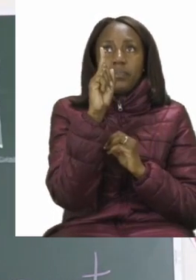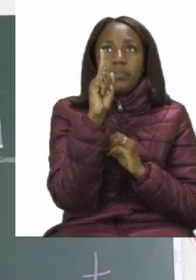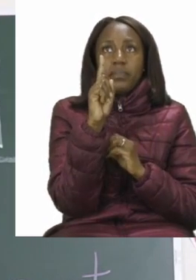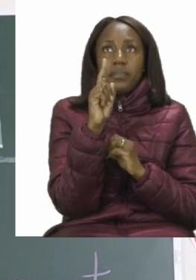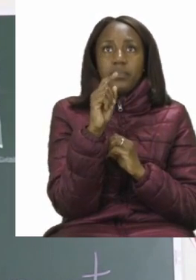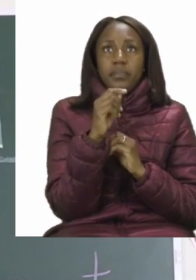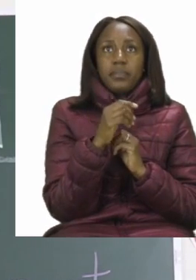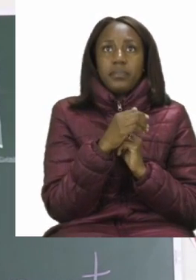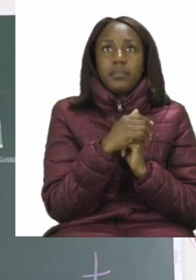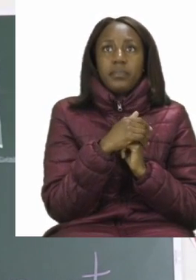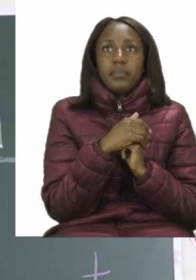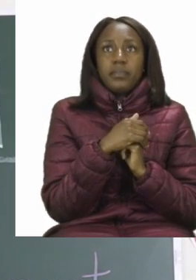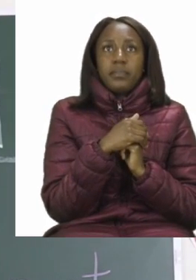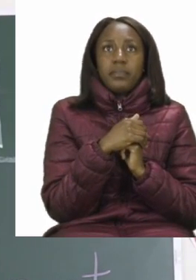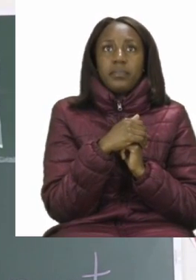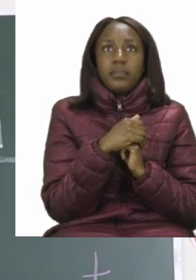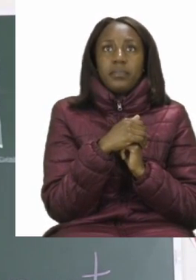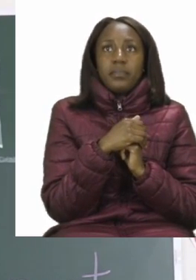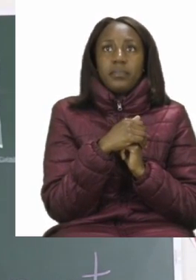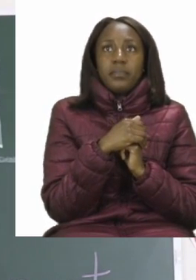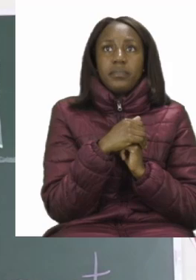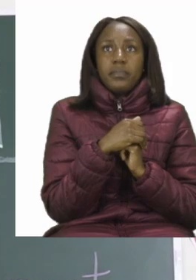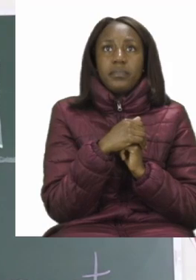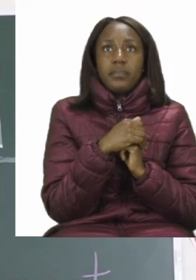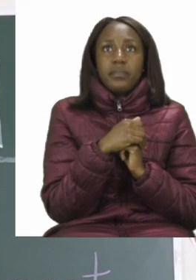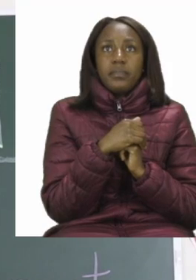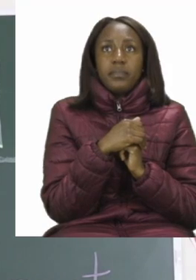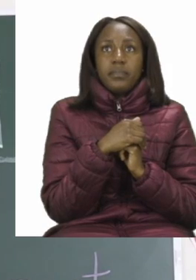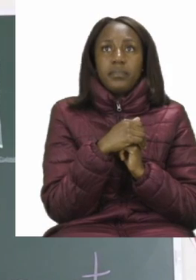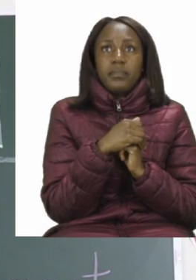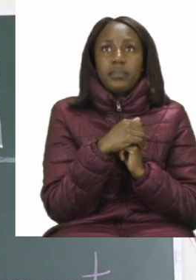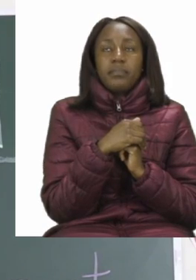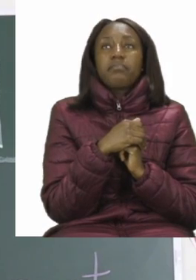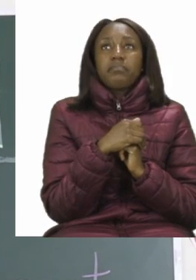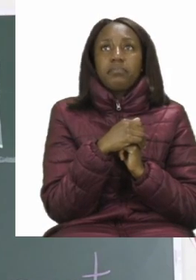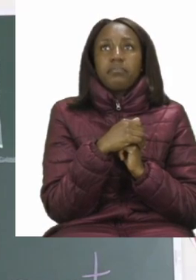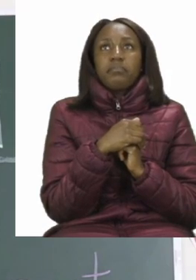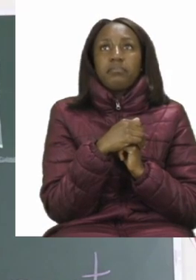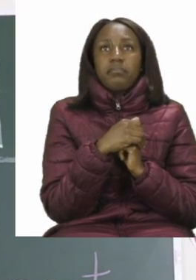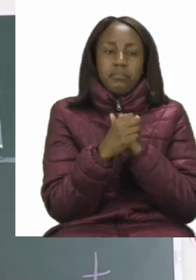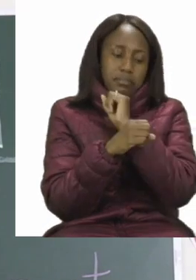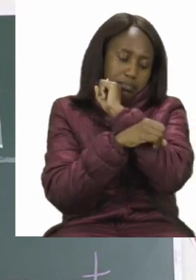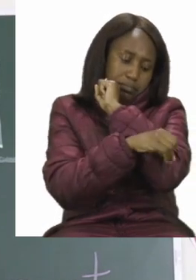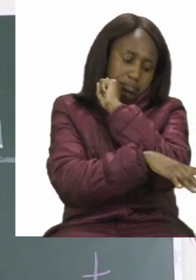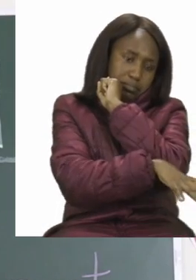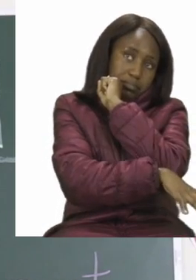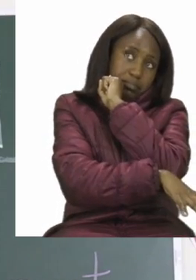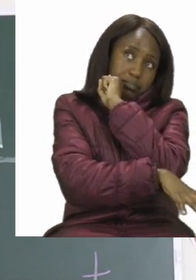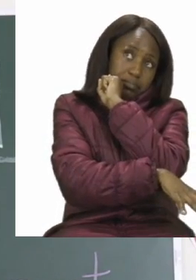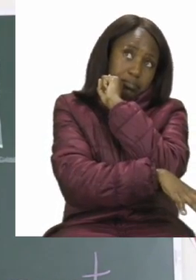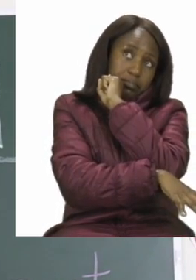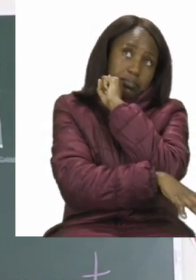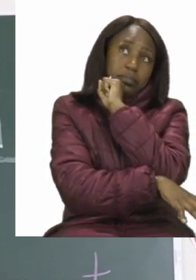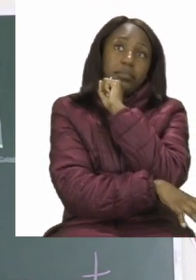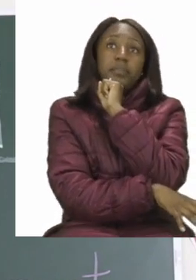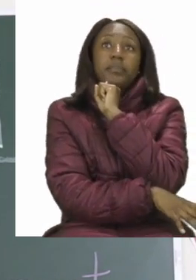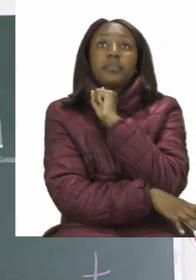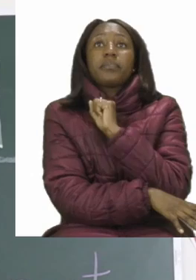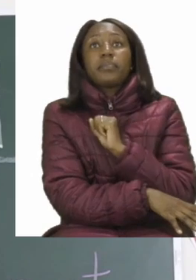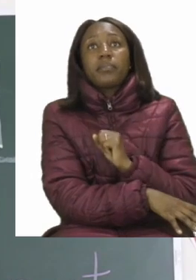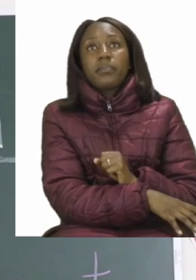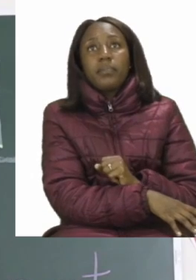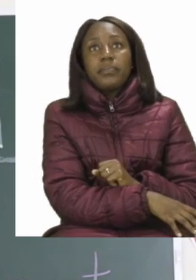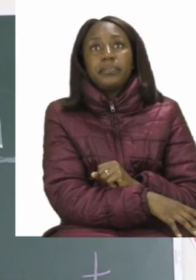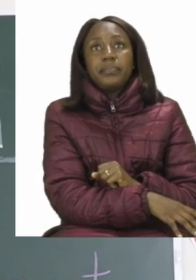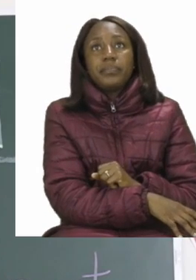crossword. Okay, now let's see. If our answer for number 1 is root and our crossword for